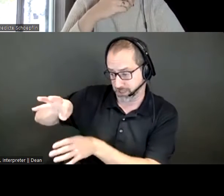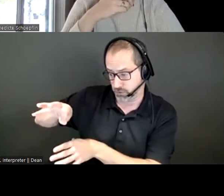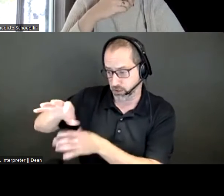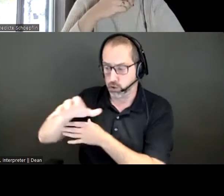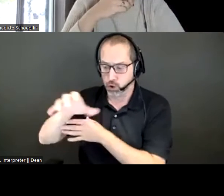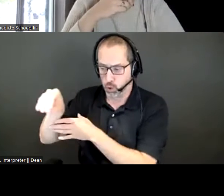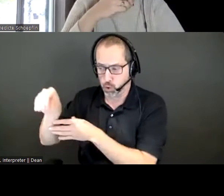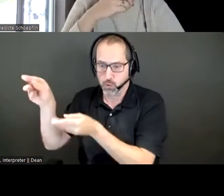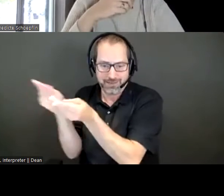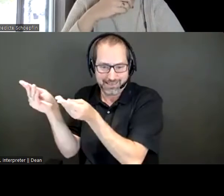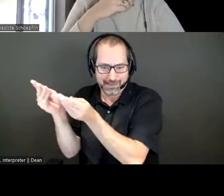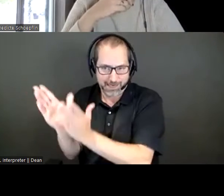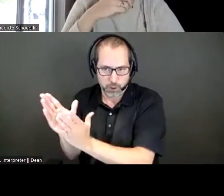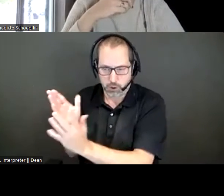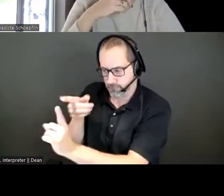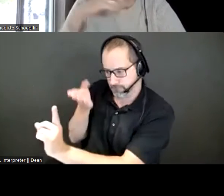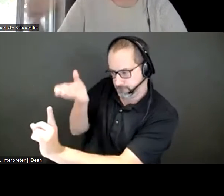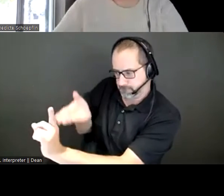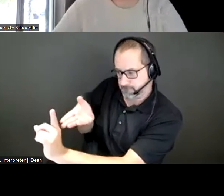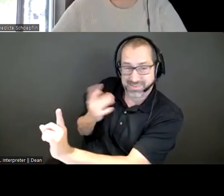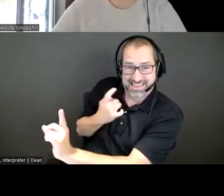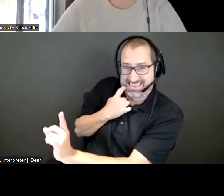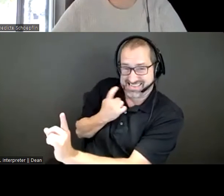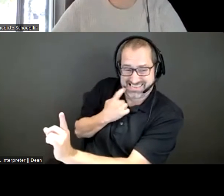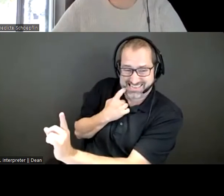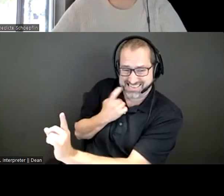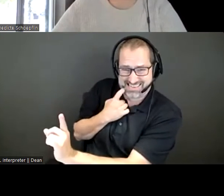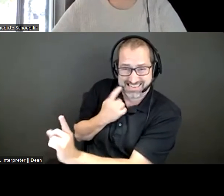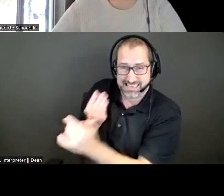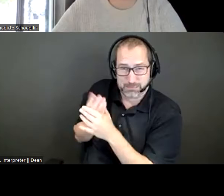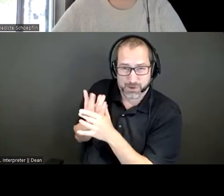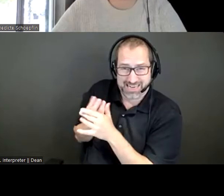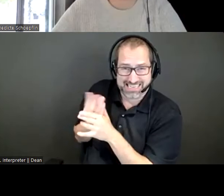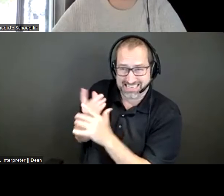co-facilitator, and they only came late in the spring